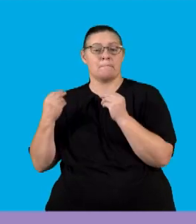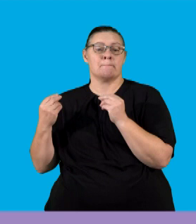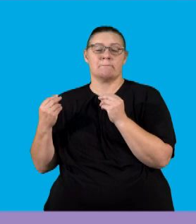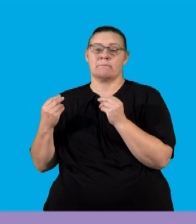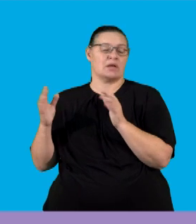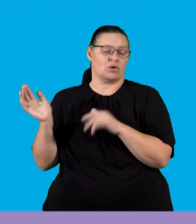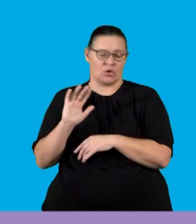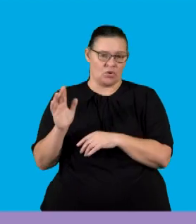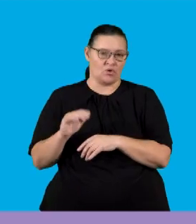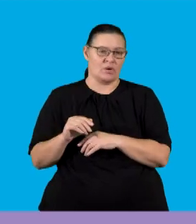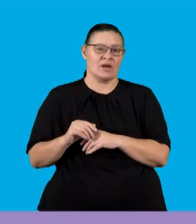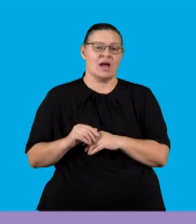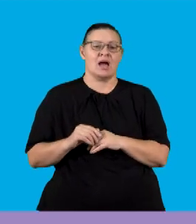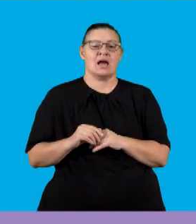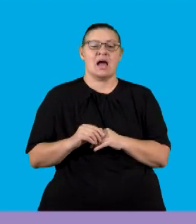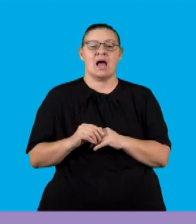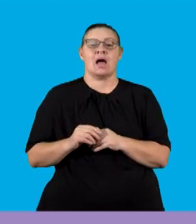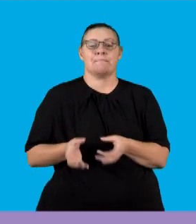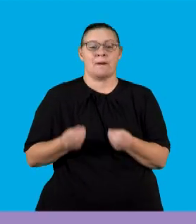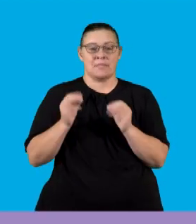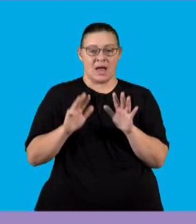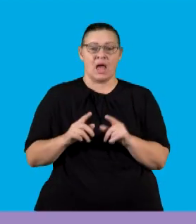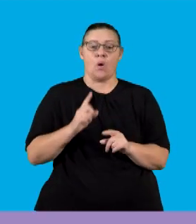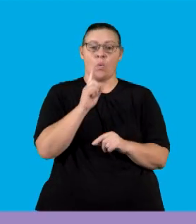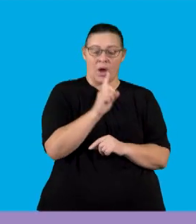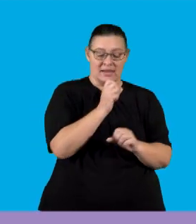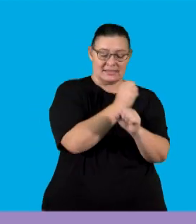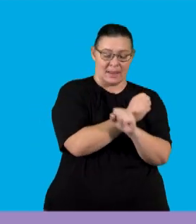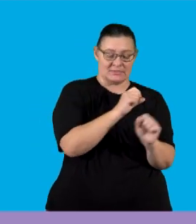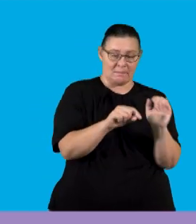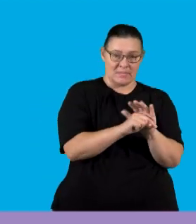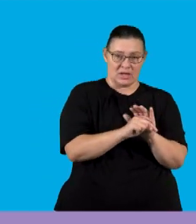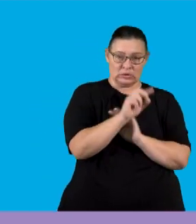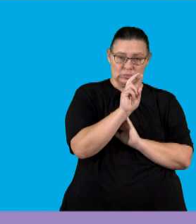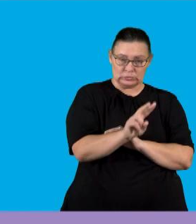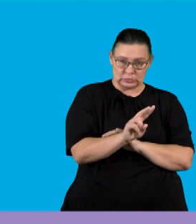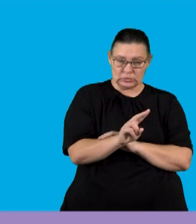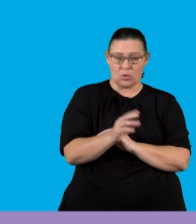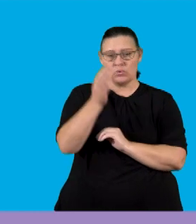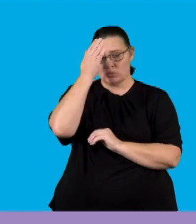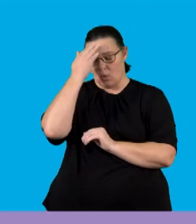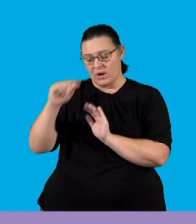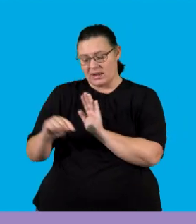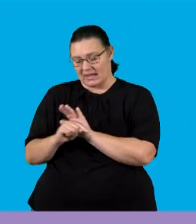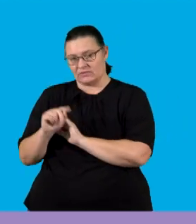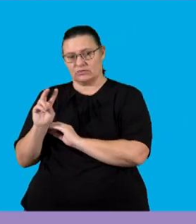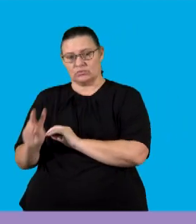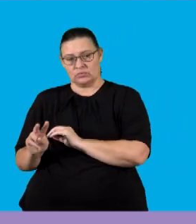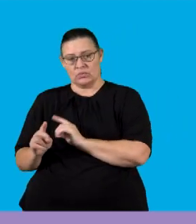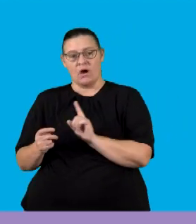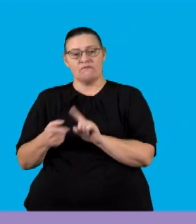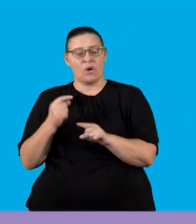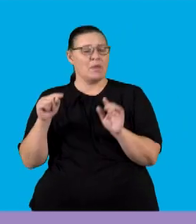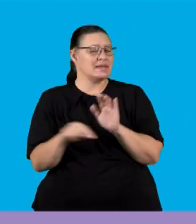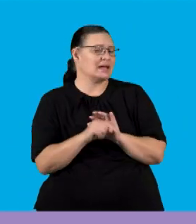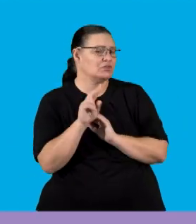negative 2. But from negative 2, how do we get to our first term, which is that 9? Yes, we are